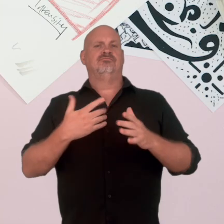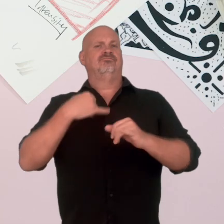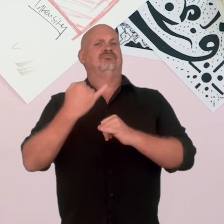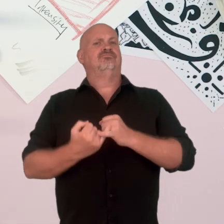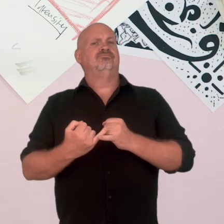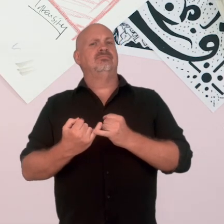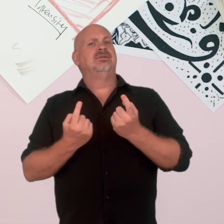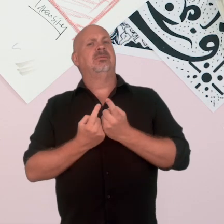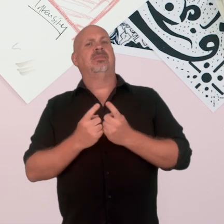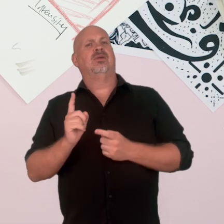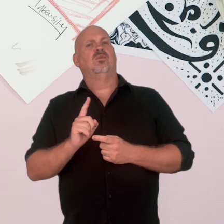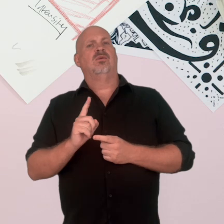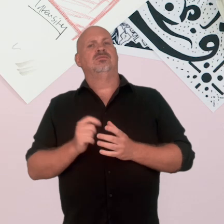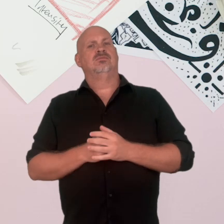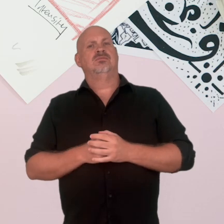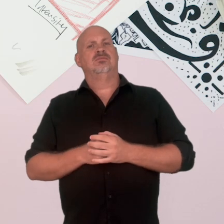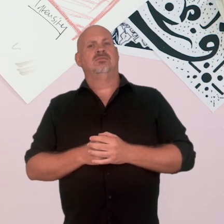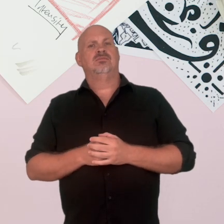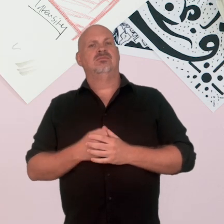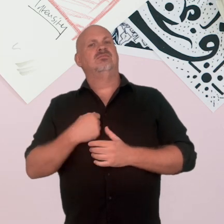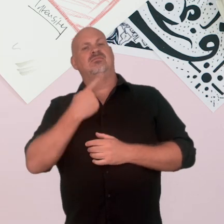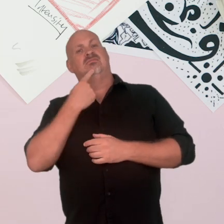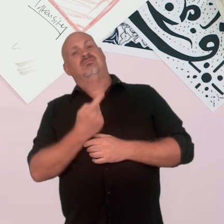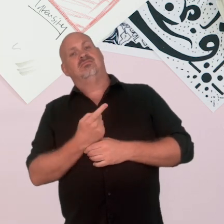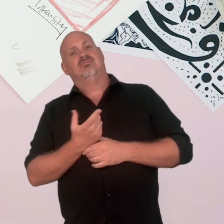to refer to as